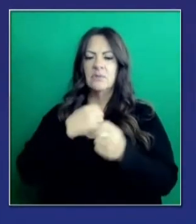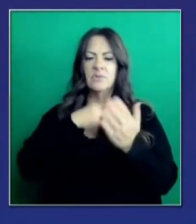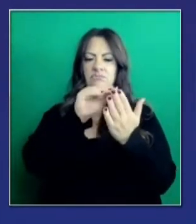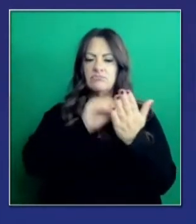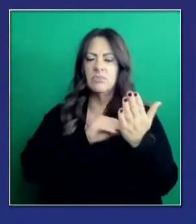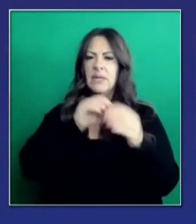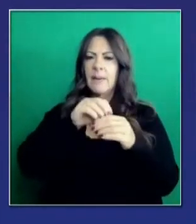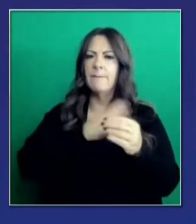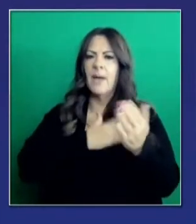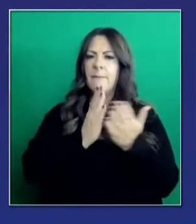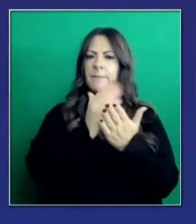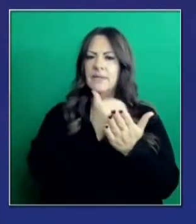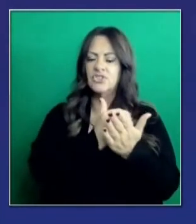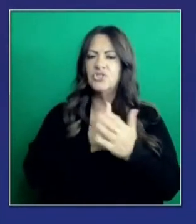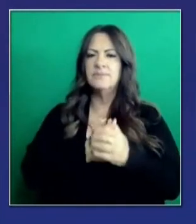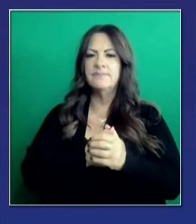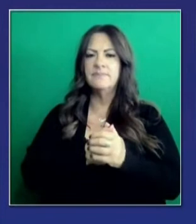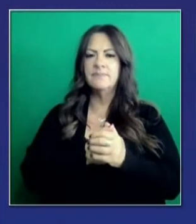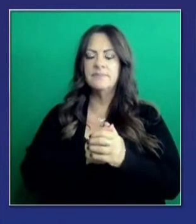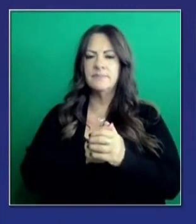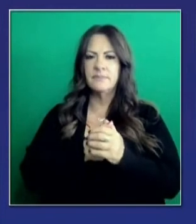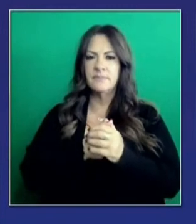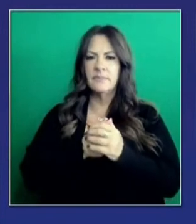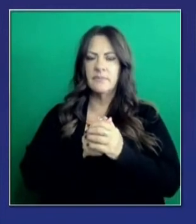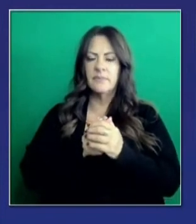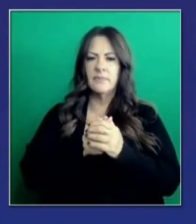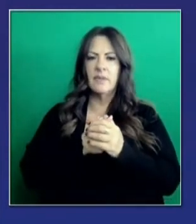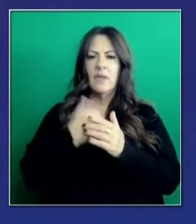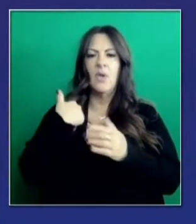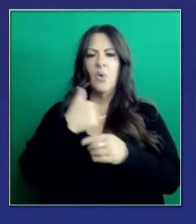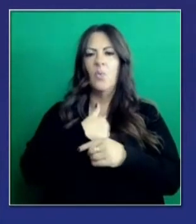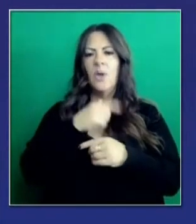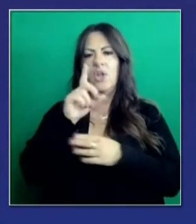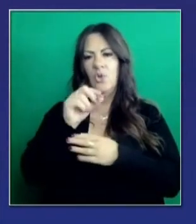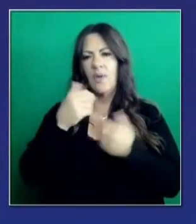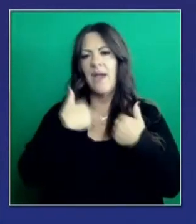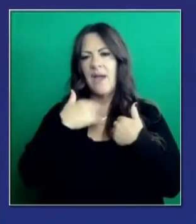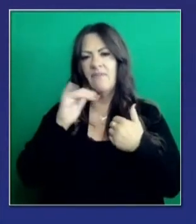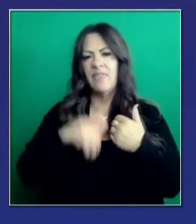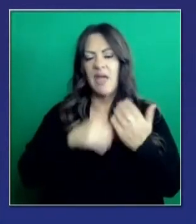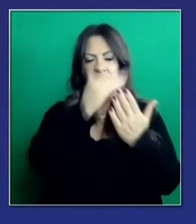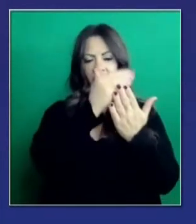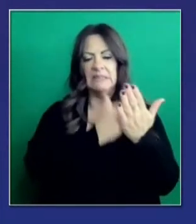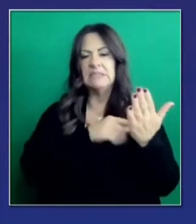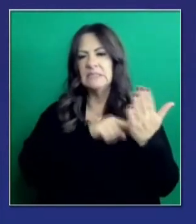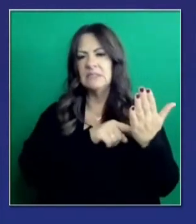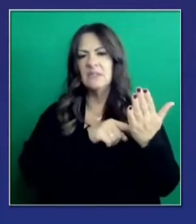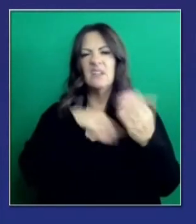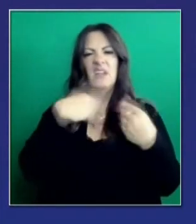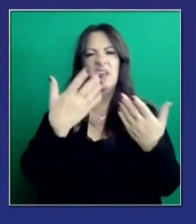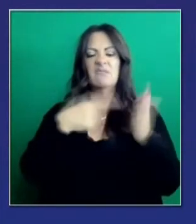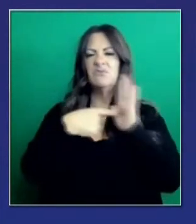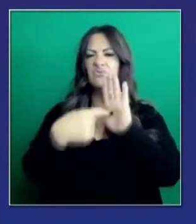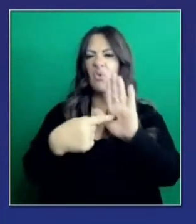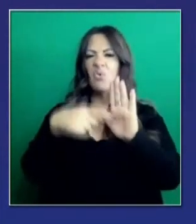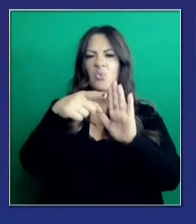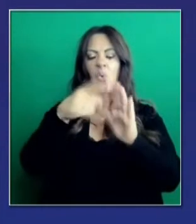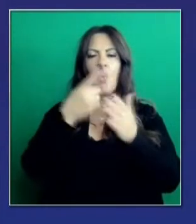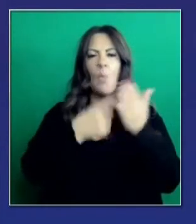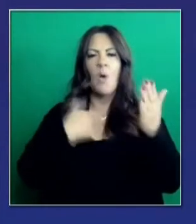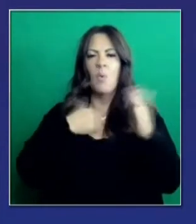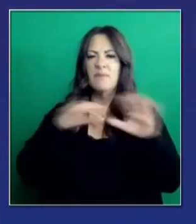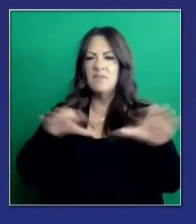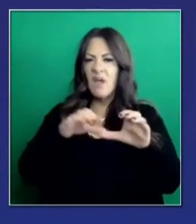minutes, you'll certainly be getting it in the next few hours. But we have that listed, details that show all the supports from sick leave, workers'